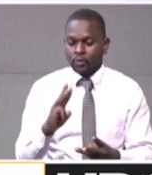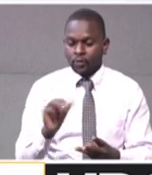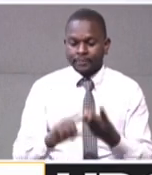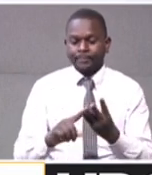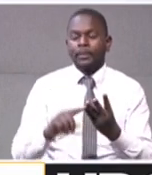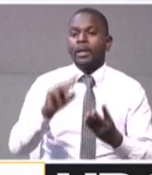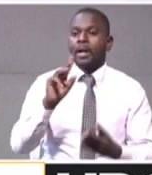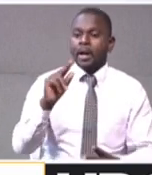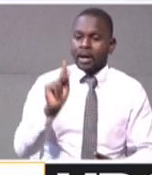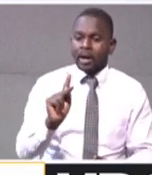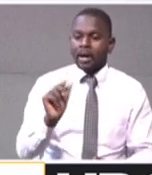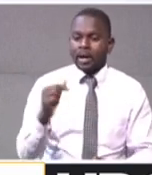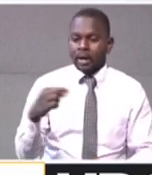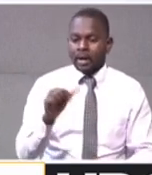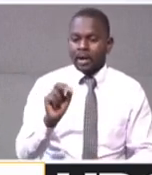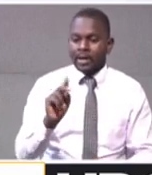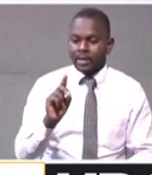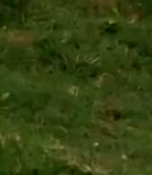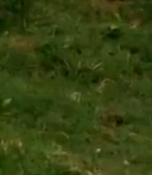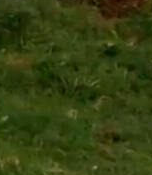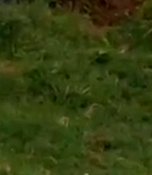Kagadi, Bunyangabu.